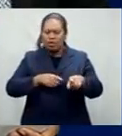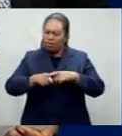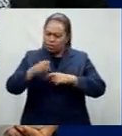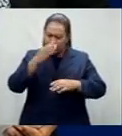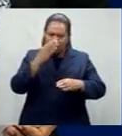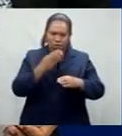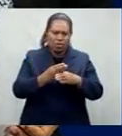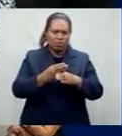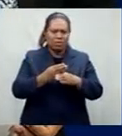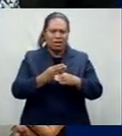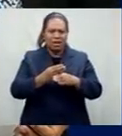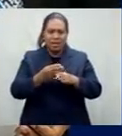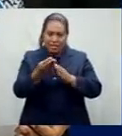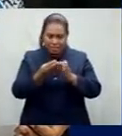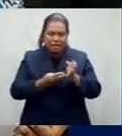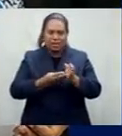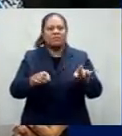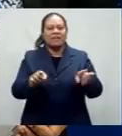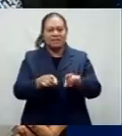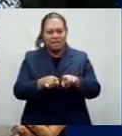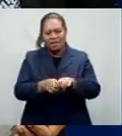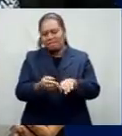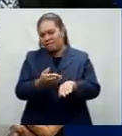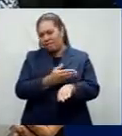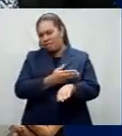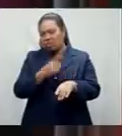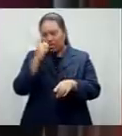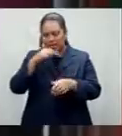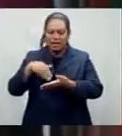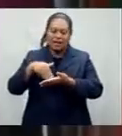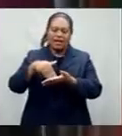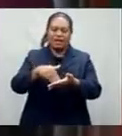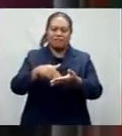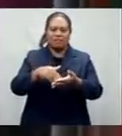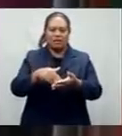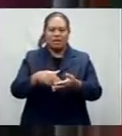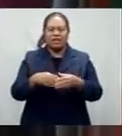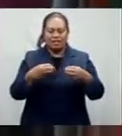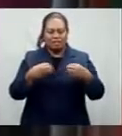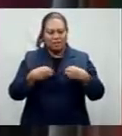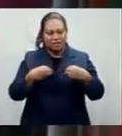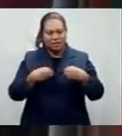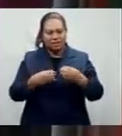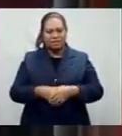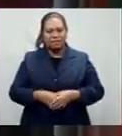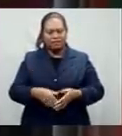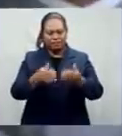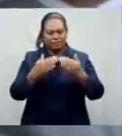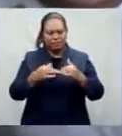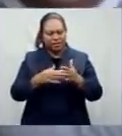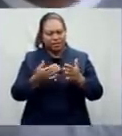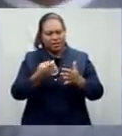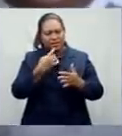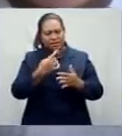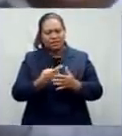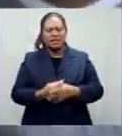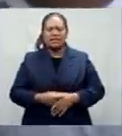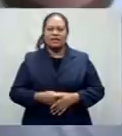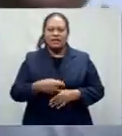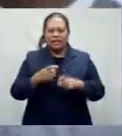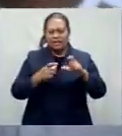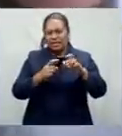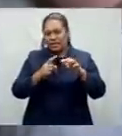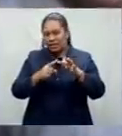incentives will remain in the new budget to help businesses bounce back. Fiji Commerce and Employers Federation CEO